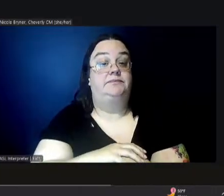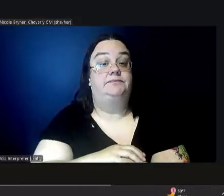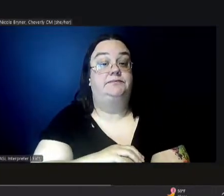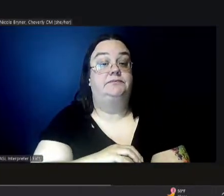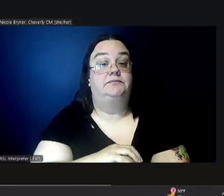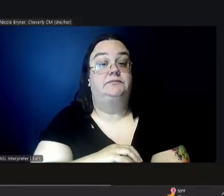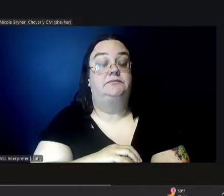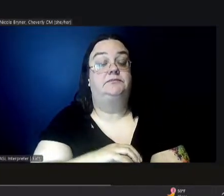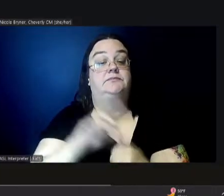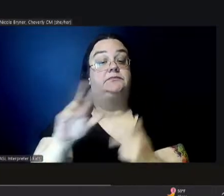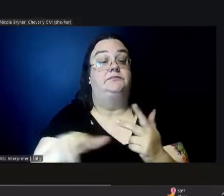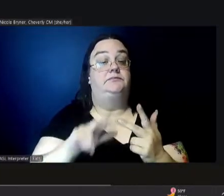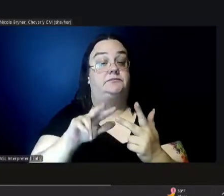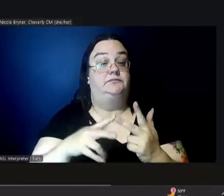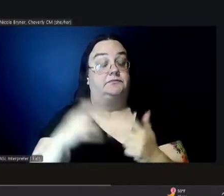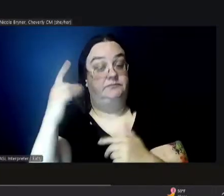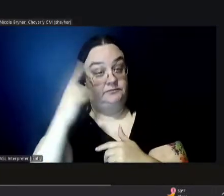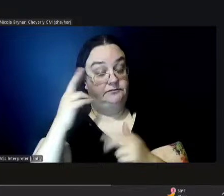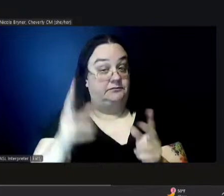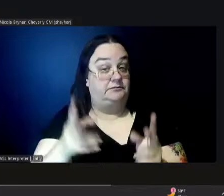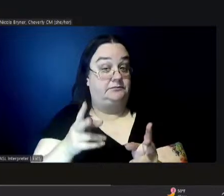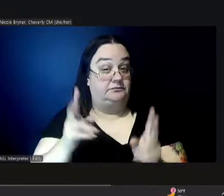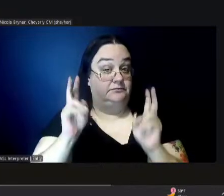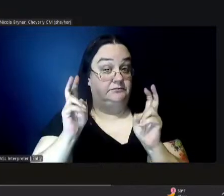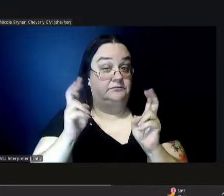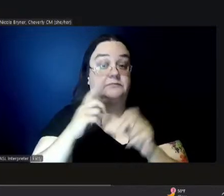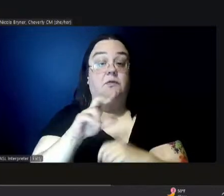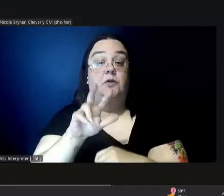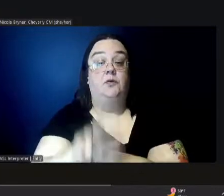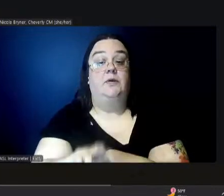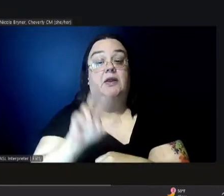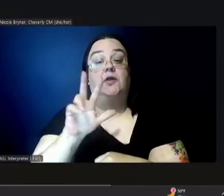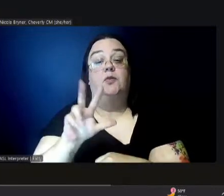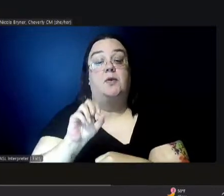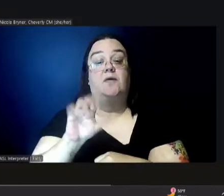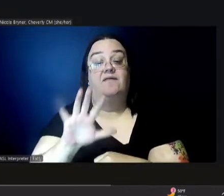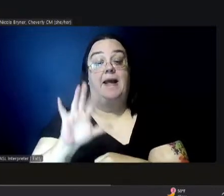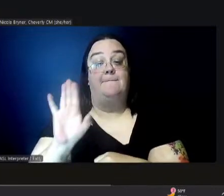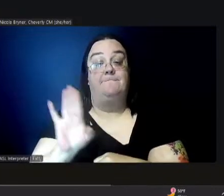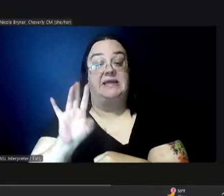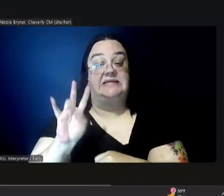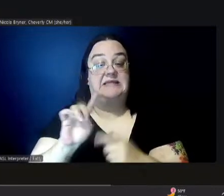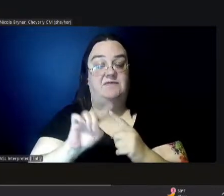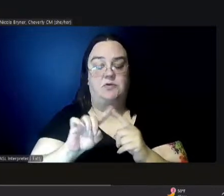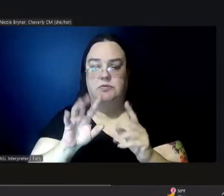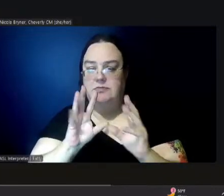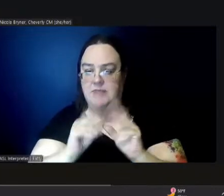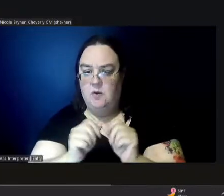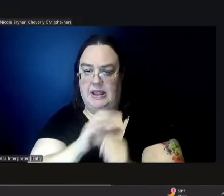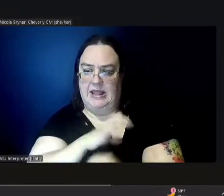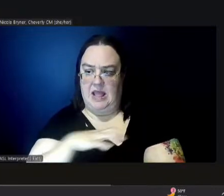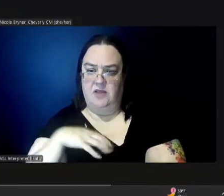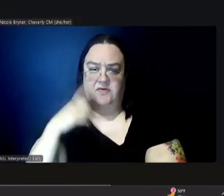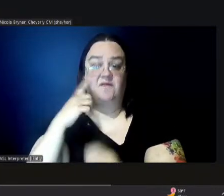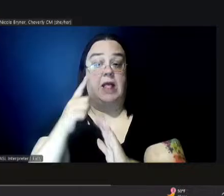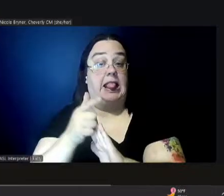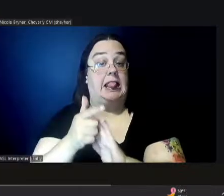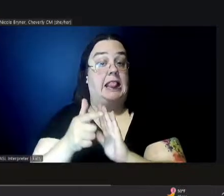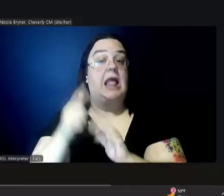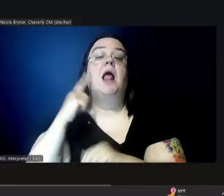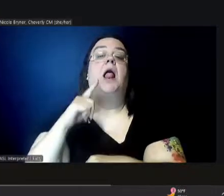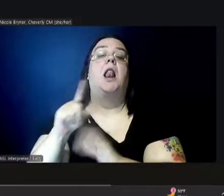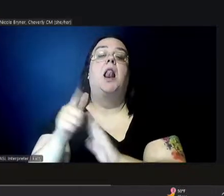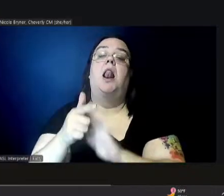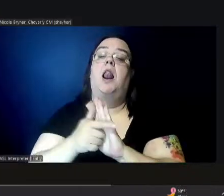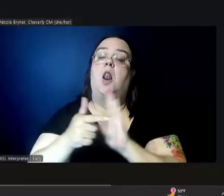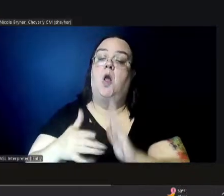The third reason cited was 305B7, to consult with counsel to obtain legal advice. And the fourth